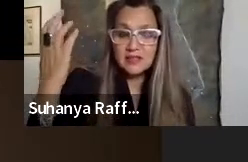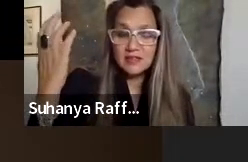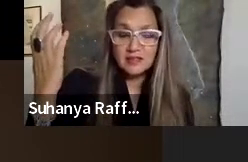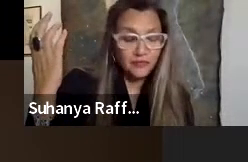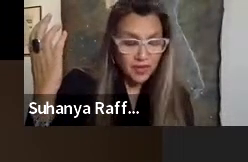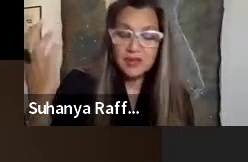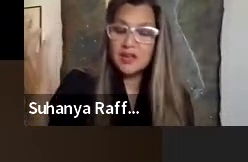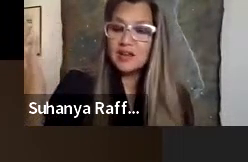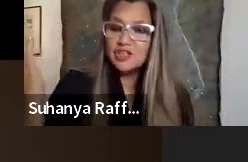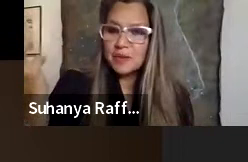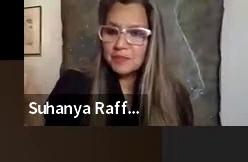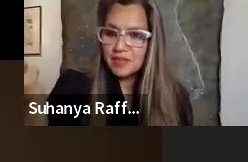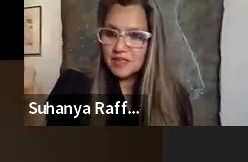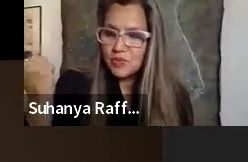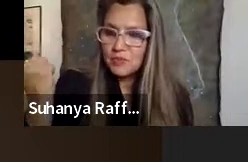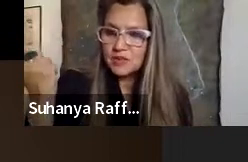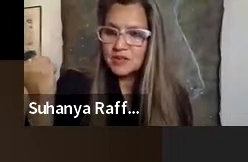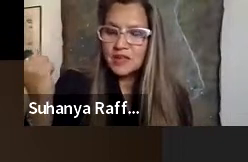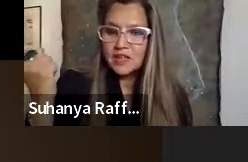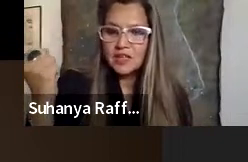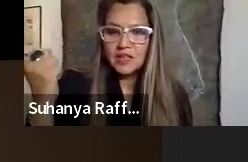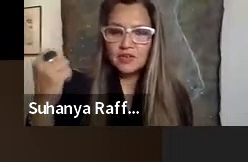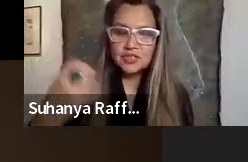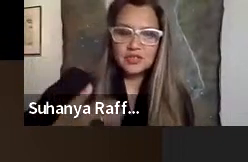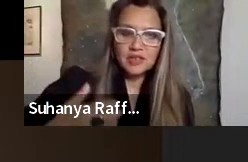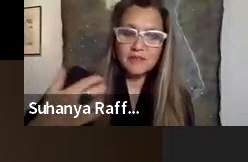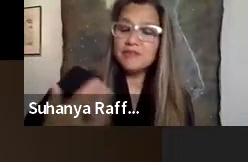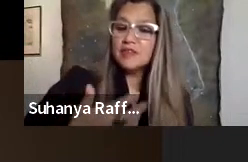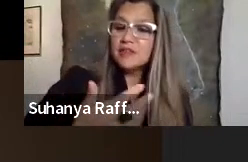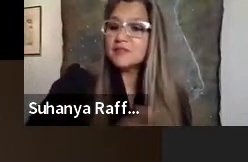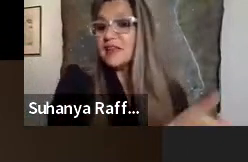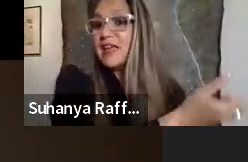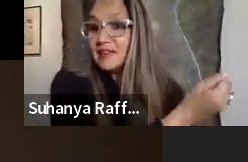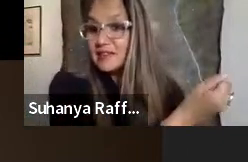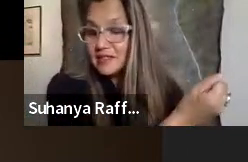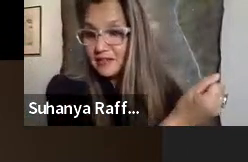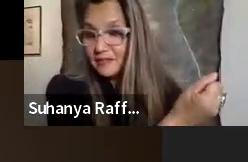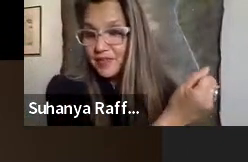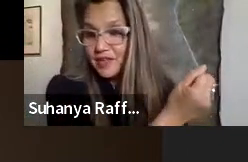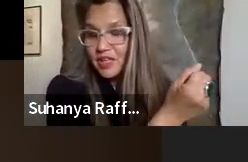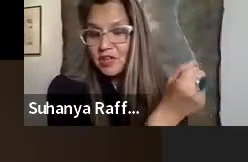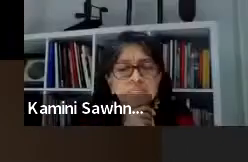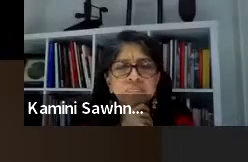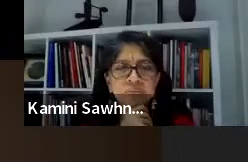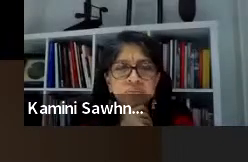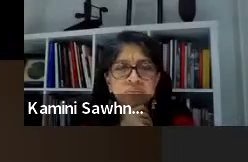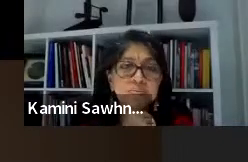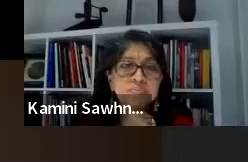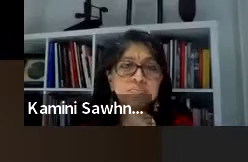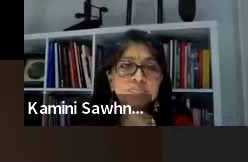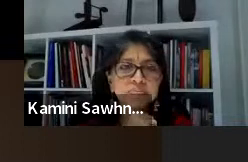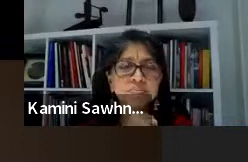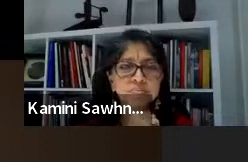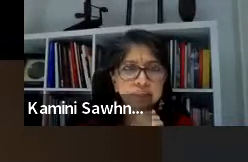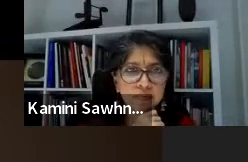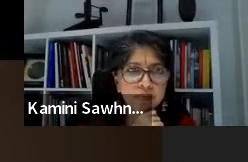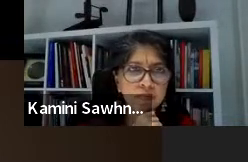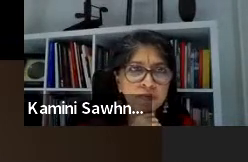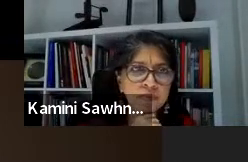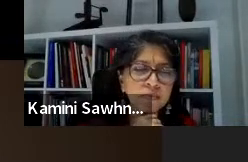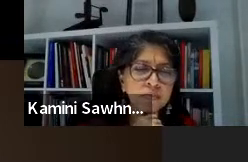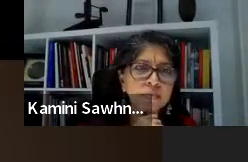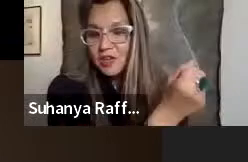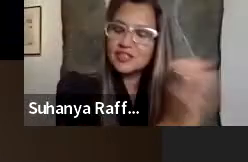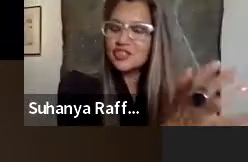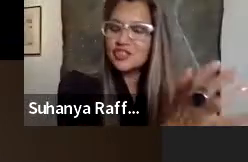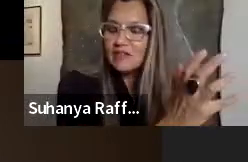This is a very young Japanese woman. Everything was against her. Oh. But that didn't stop her.